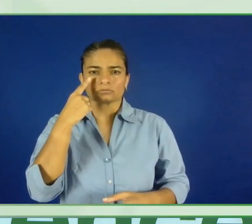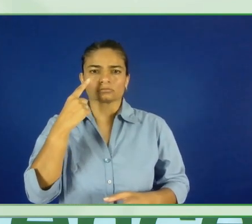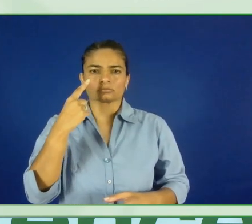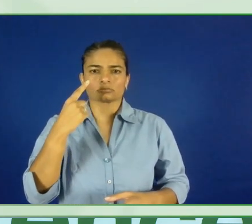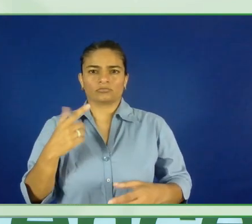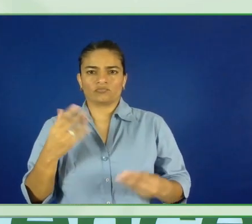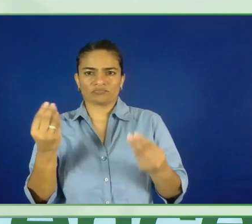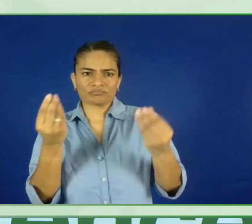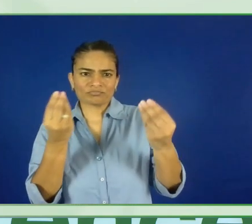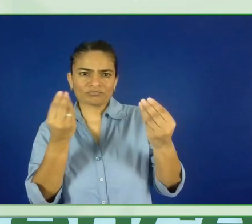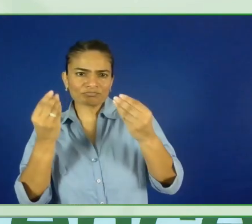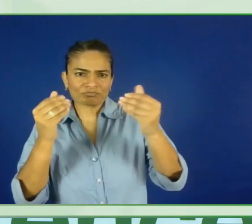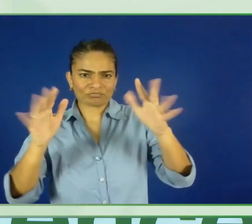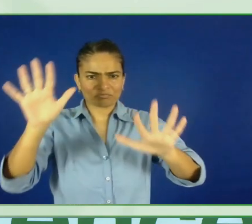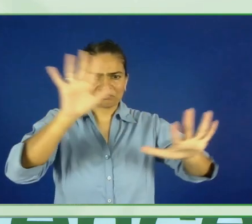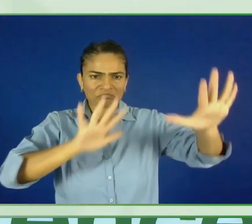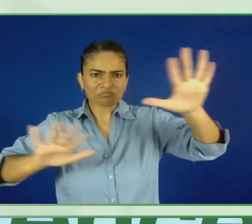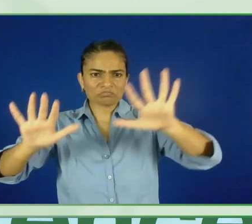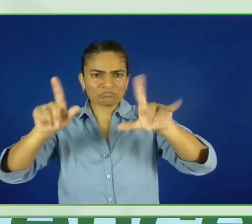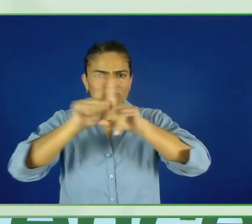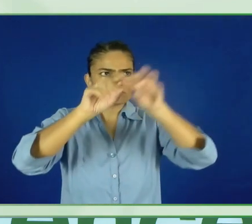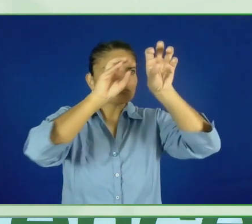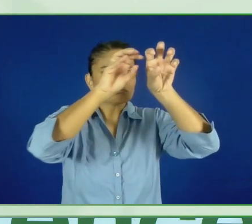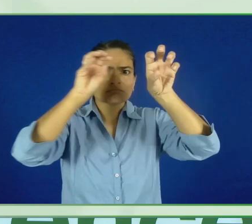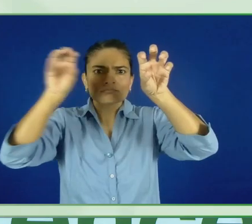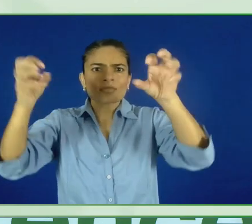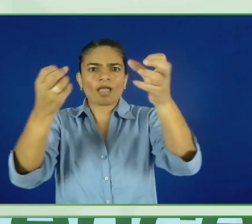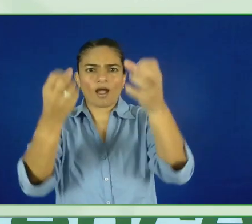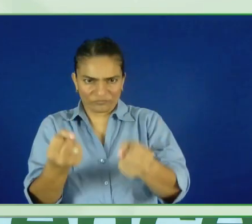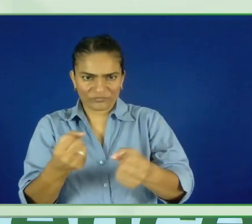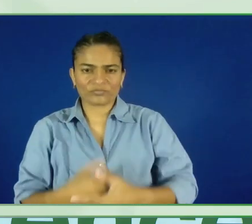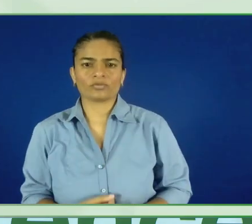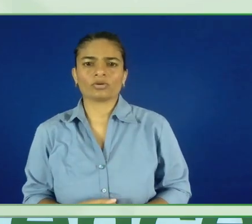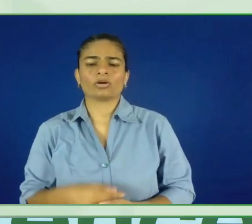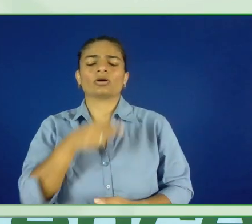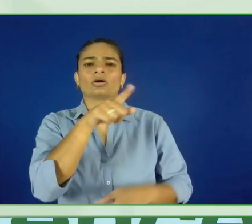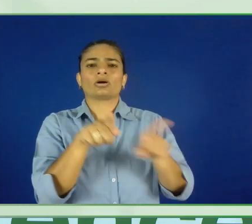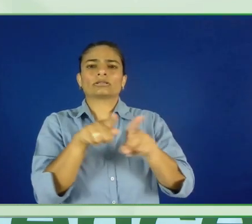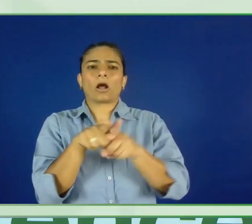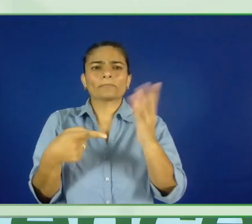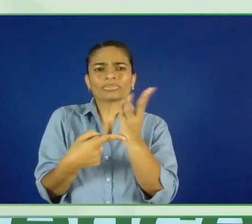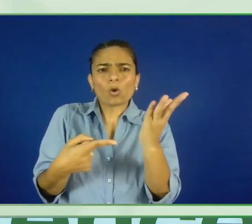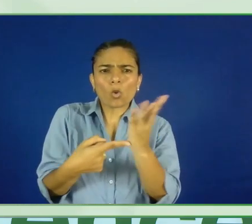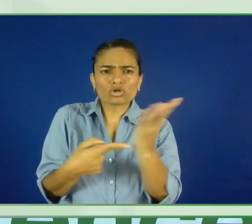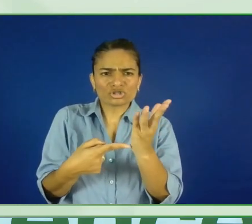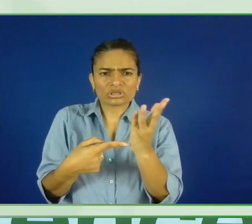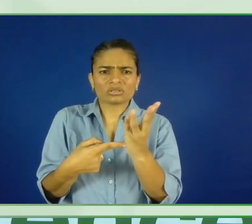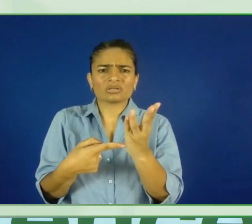it's also using the technology of ChatGPT, but what type of data is this? And this is the crucial difference